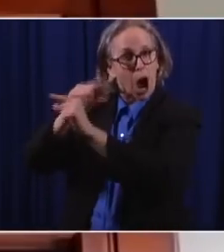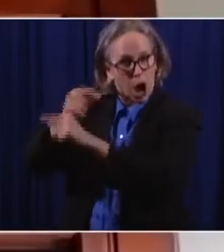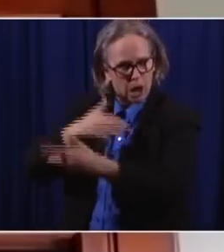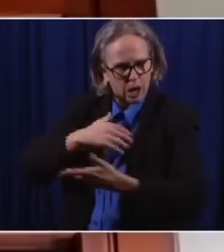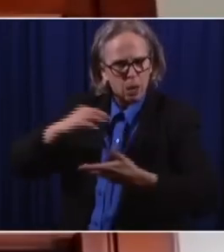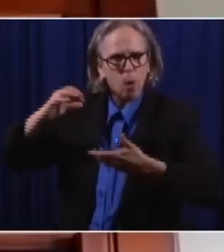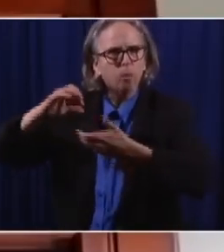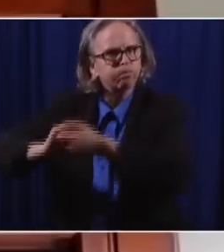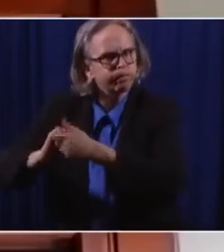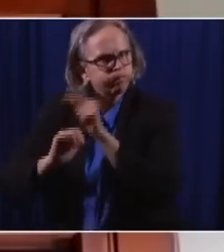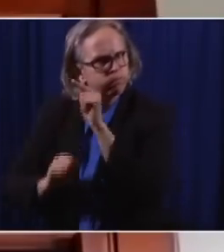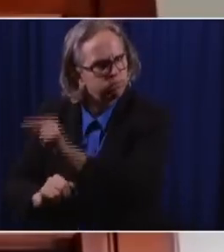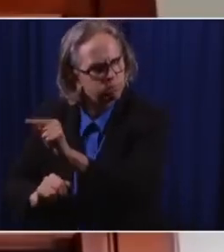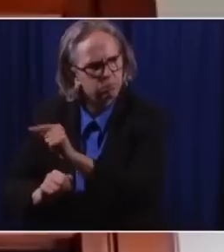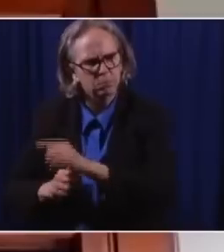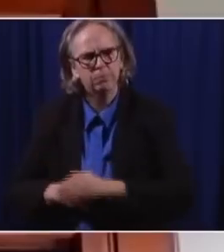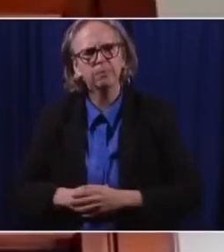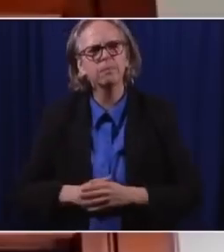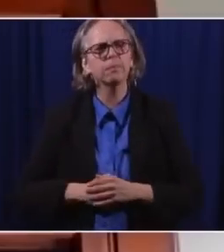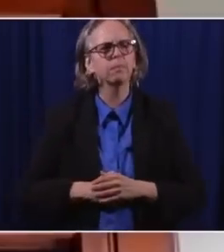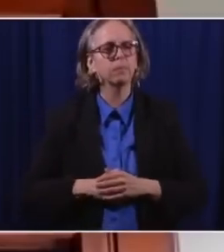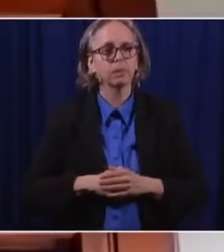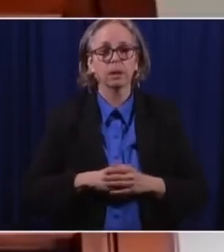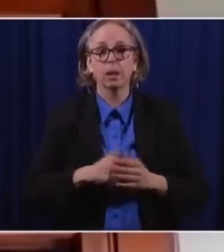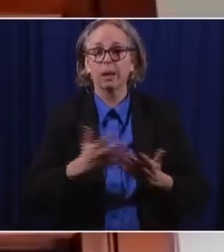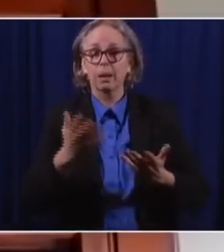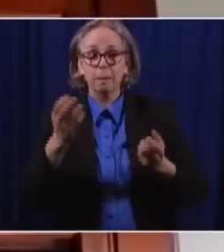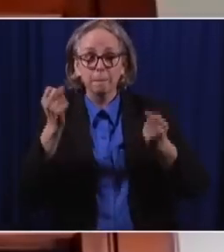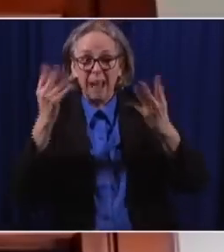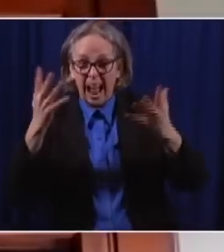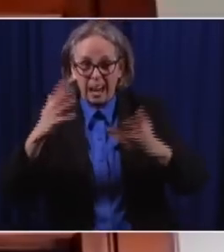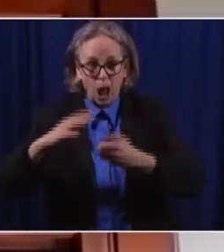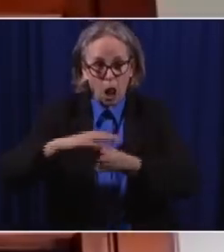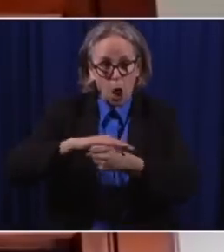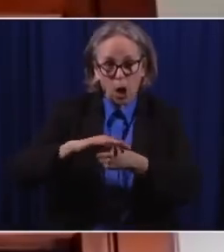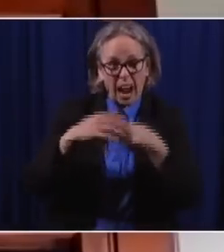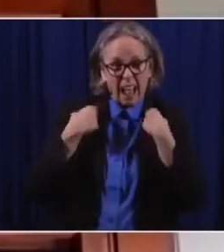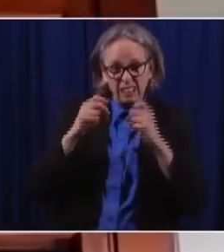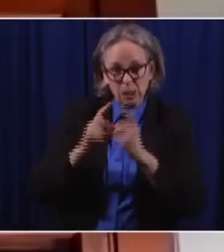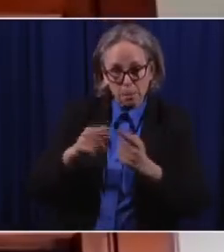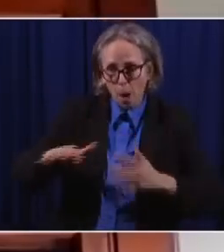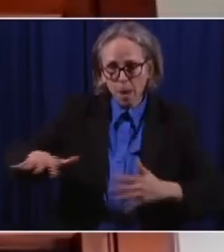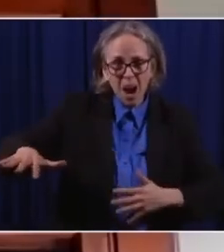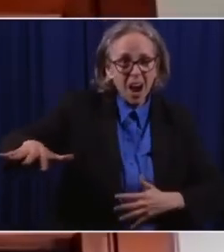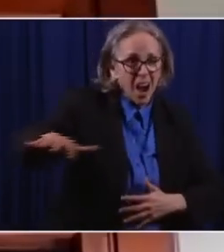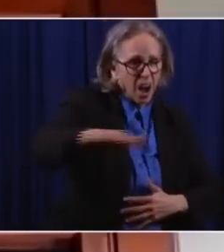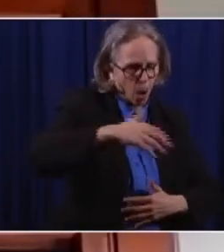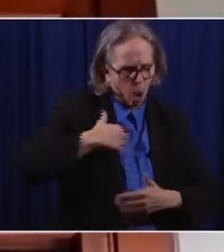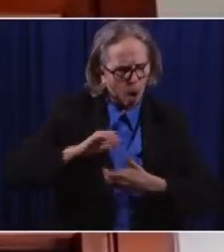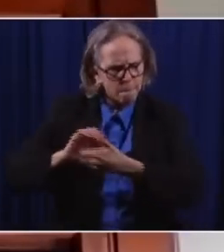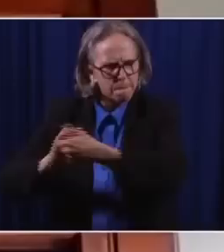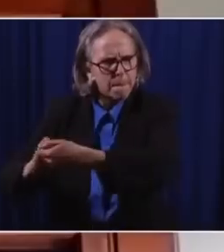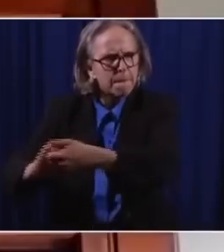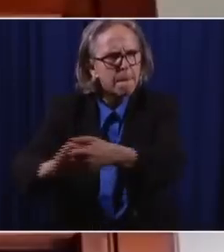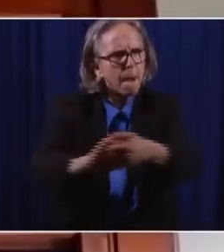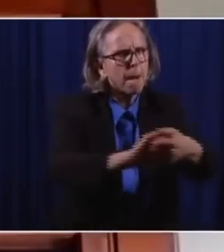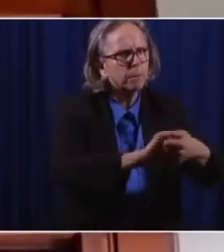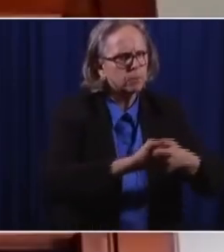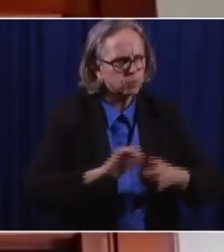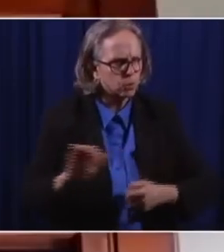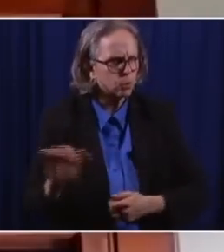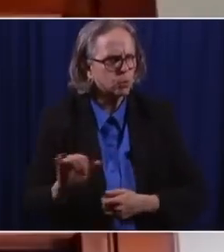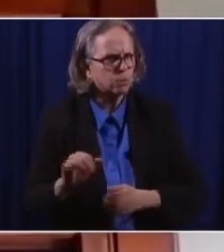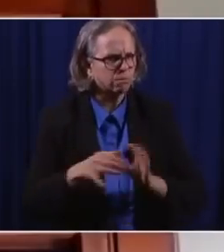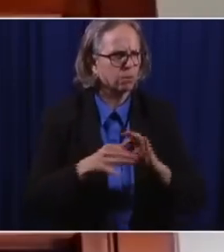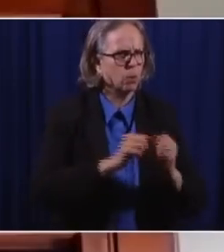have 113 local health departments who are leaders in their community and conveners of their other community partners.